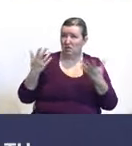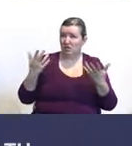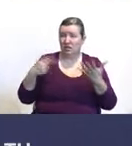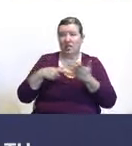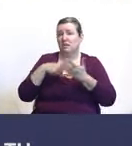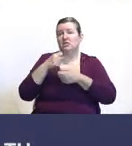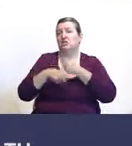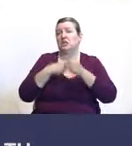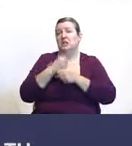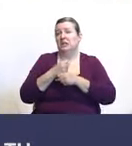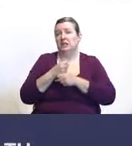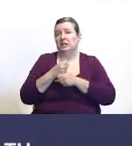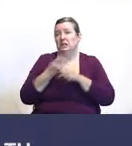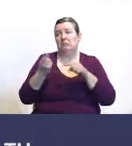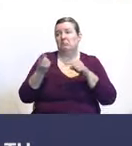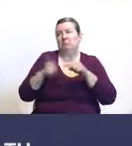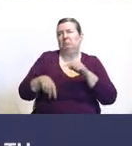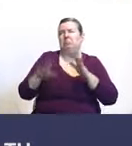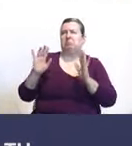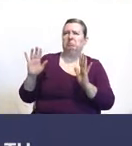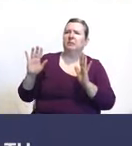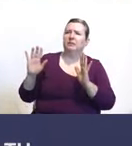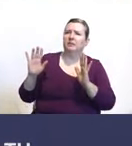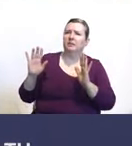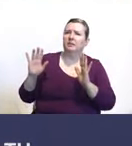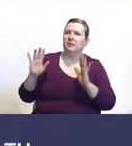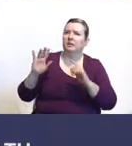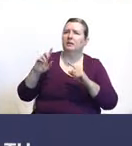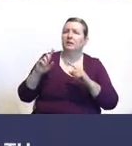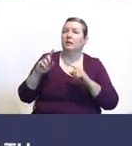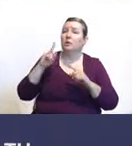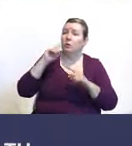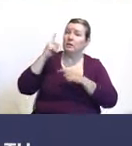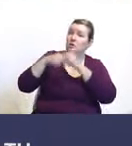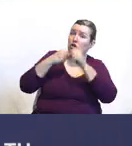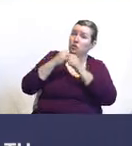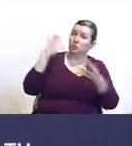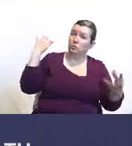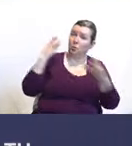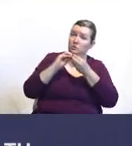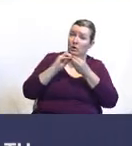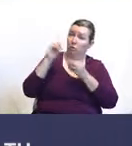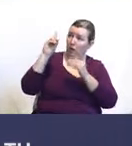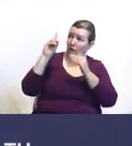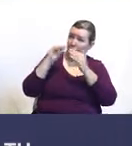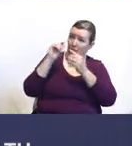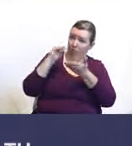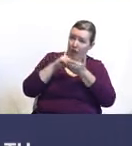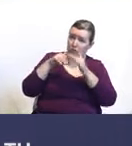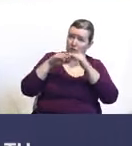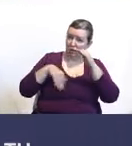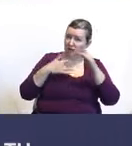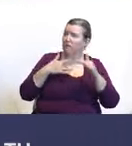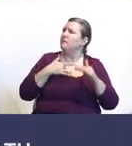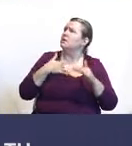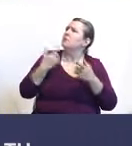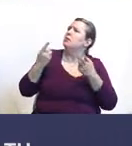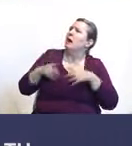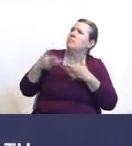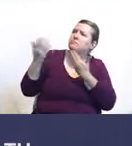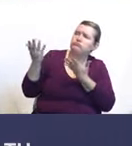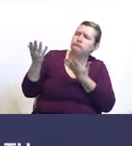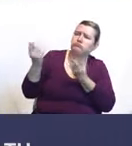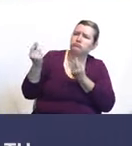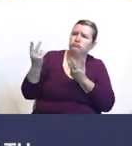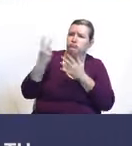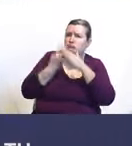January. When do you think we will? I also wanted to ask, just in general, about the moves that you're making by scaling